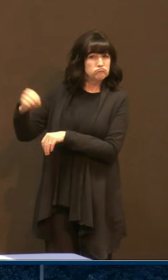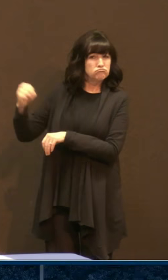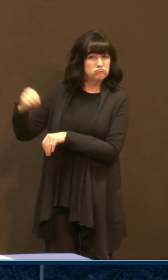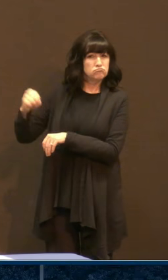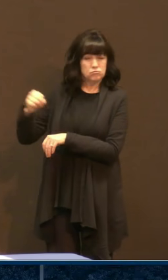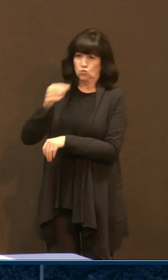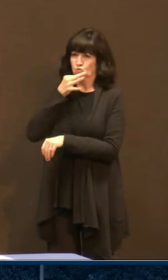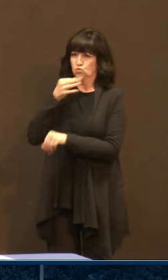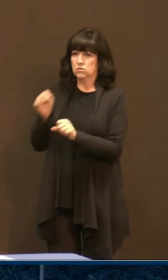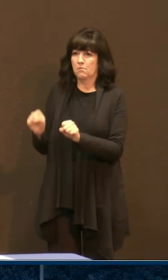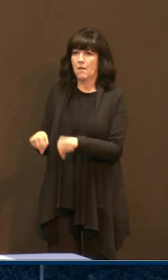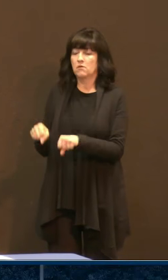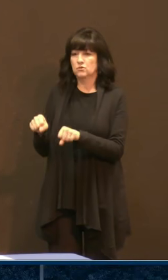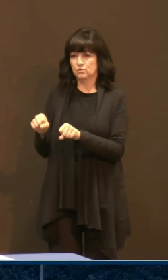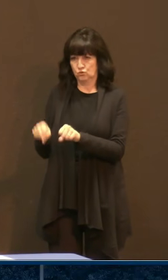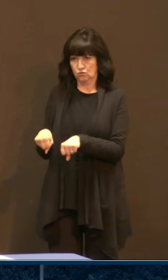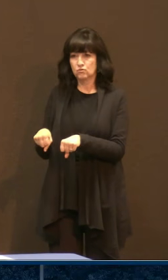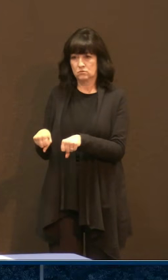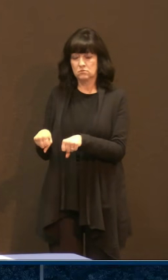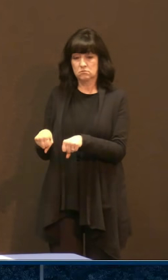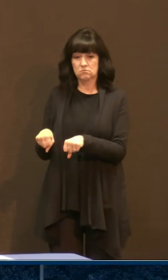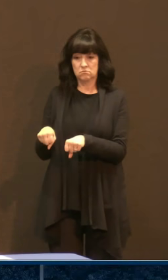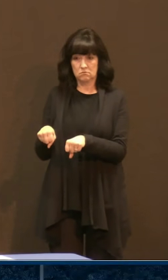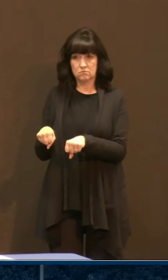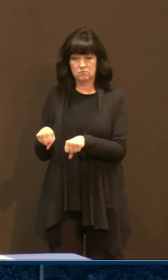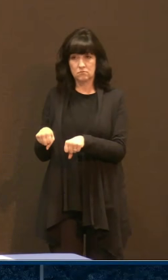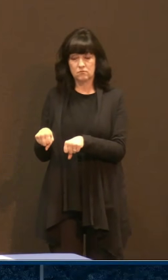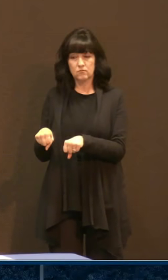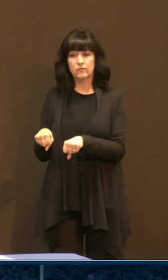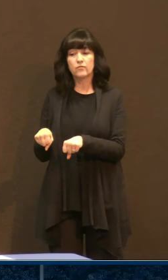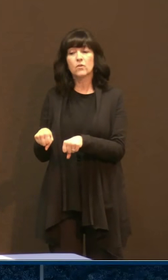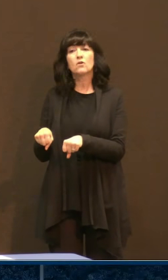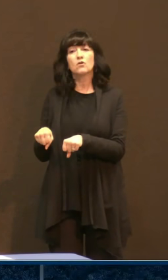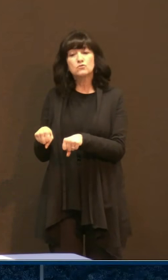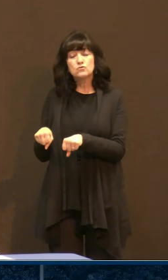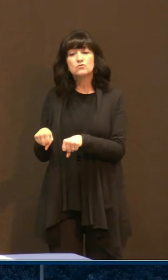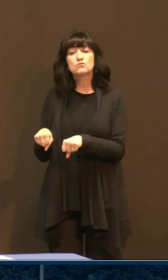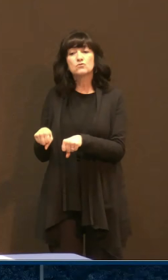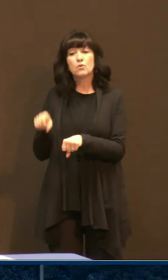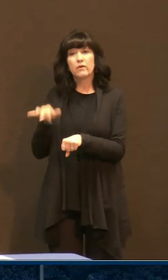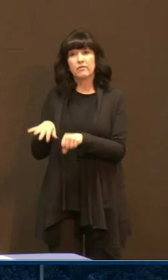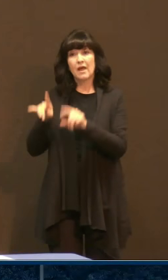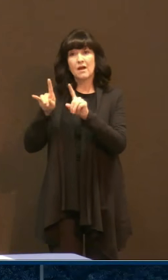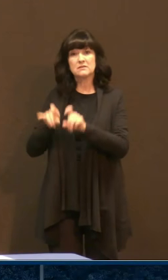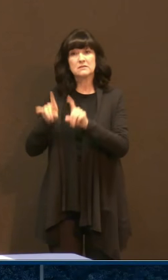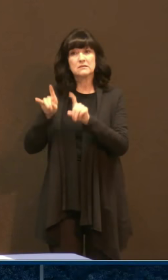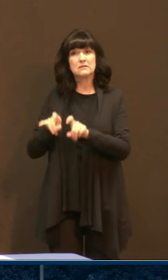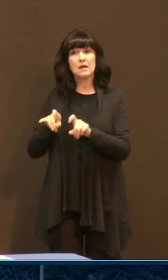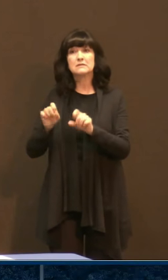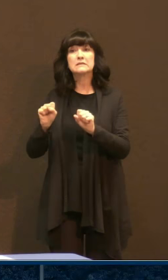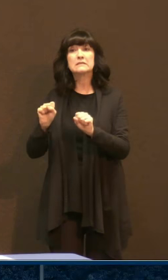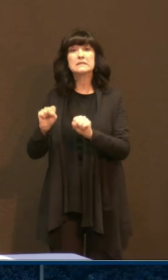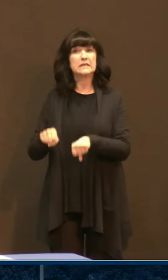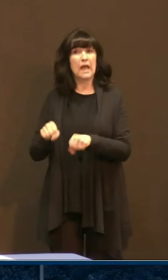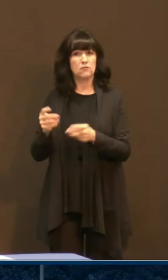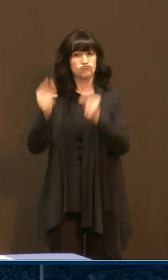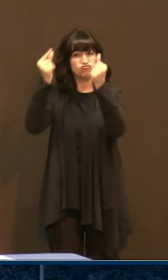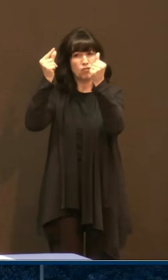as possible, once you've identified the test, and so we're doing some testing where you can get the results right then and